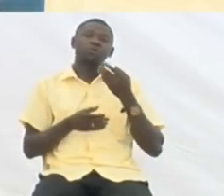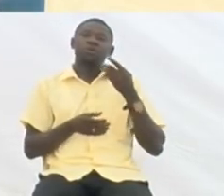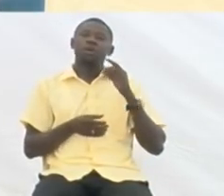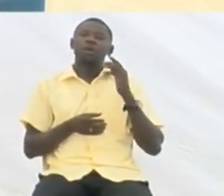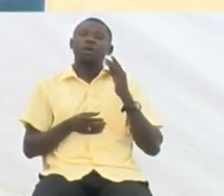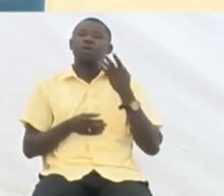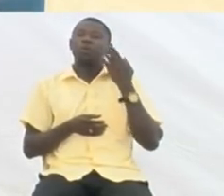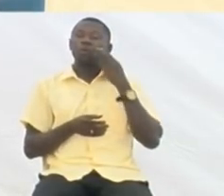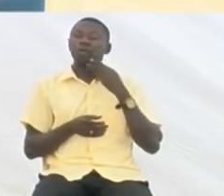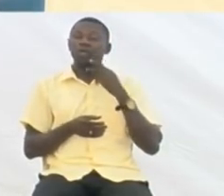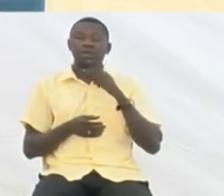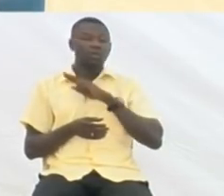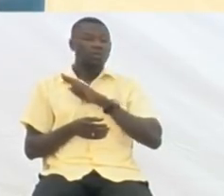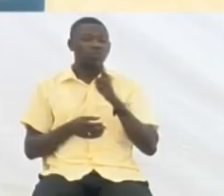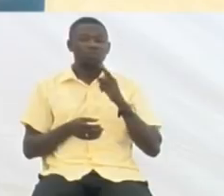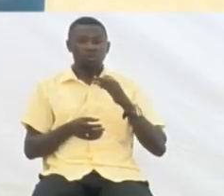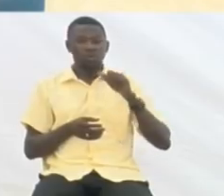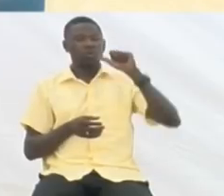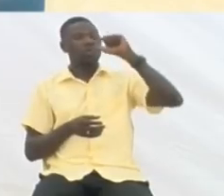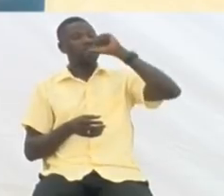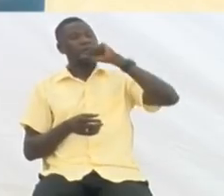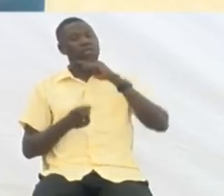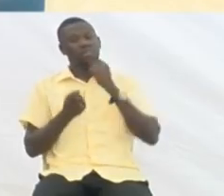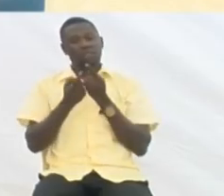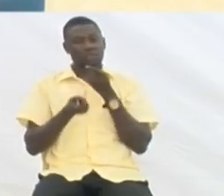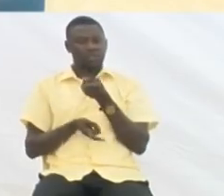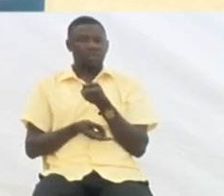because when they did not take this concoction,